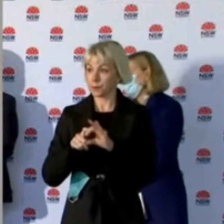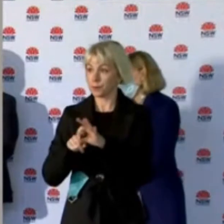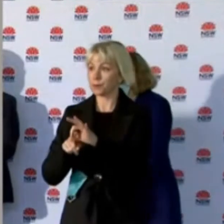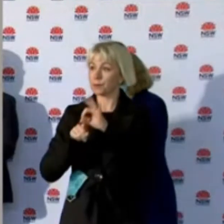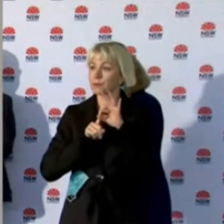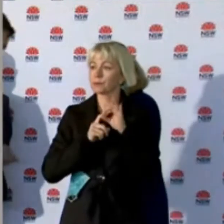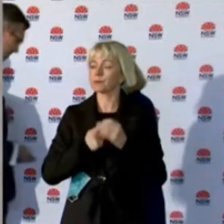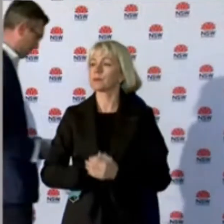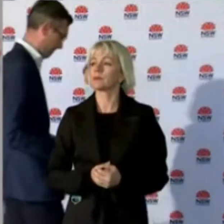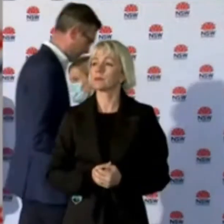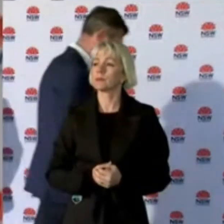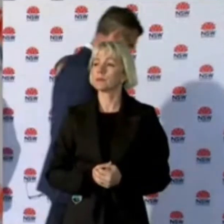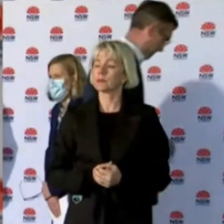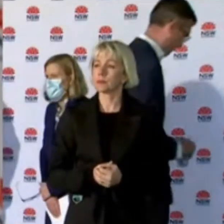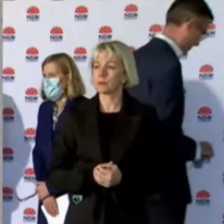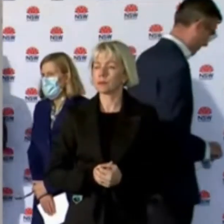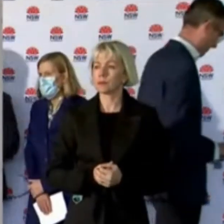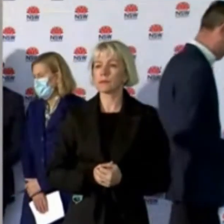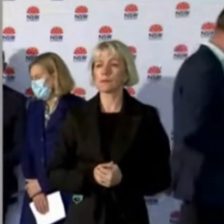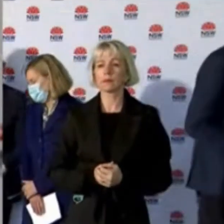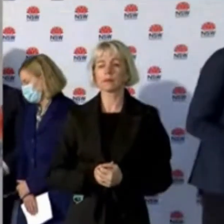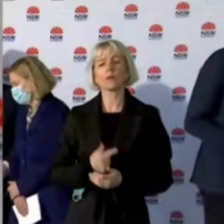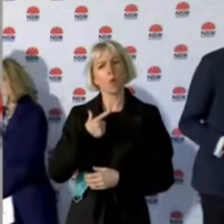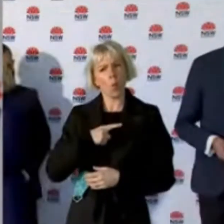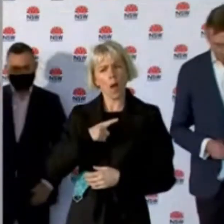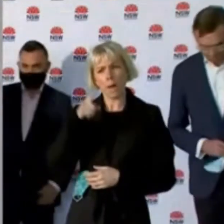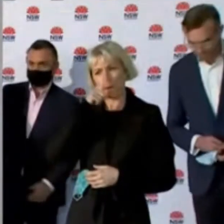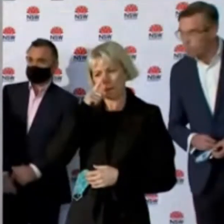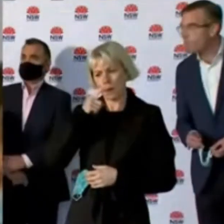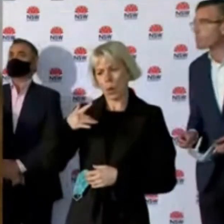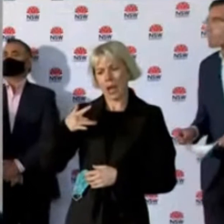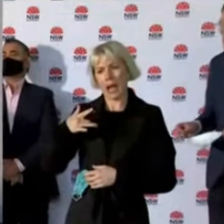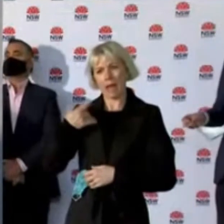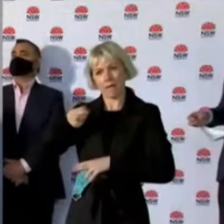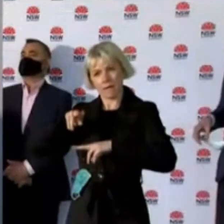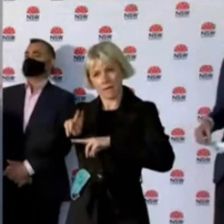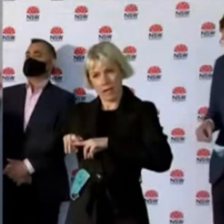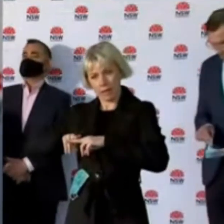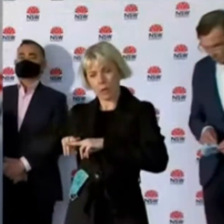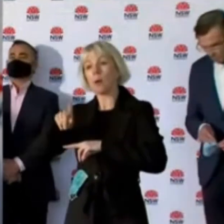explain why workers who live in Fairfield but leave Fairfield to go to work